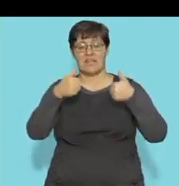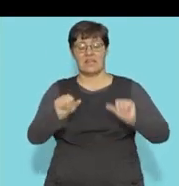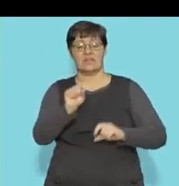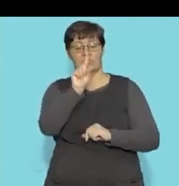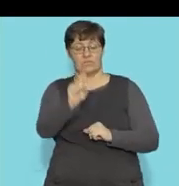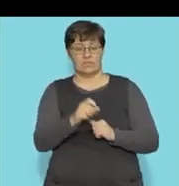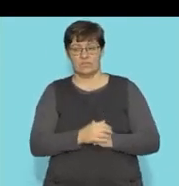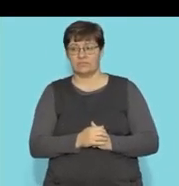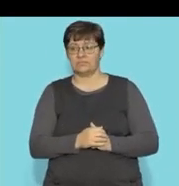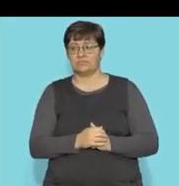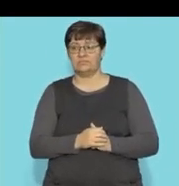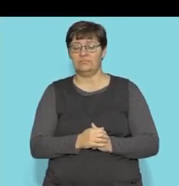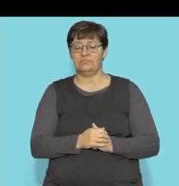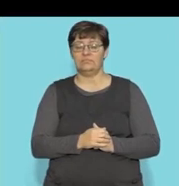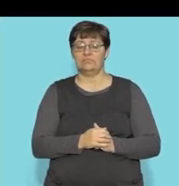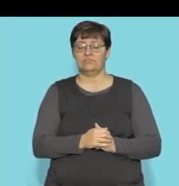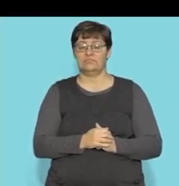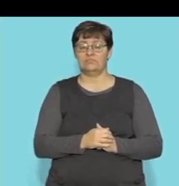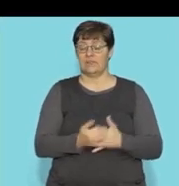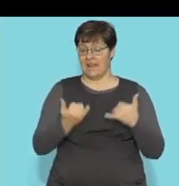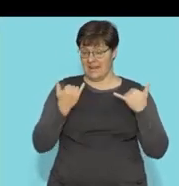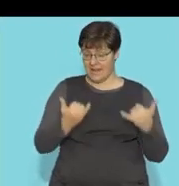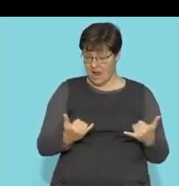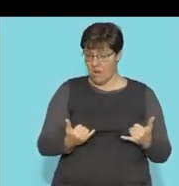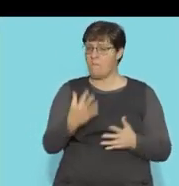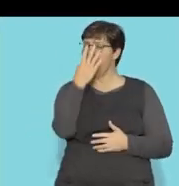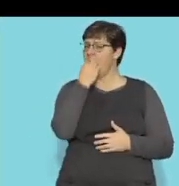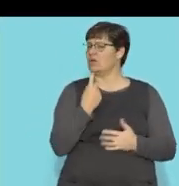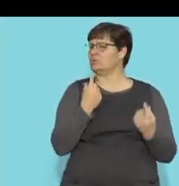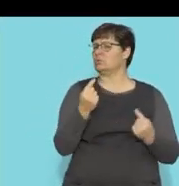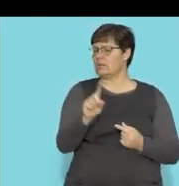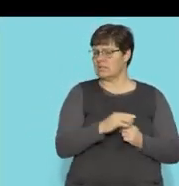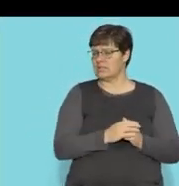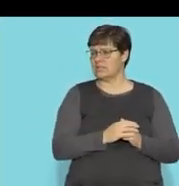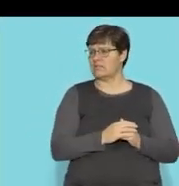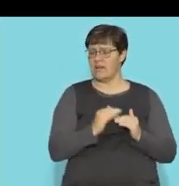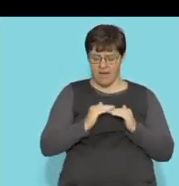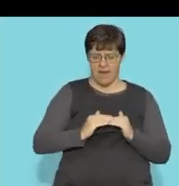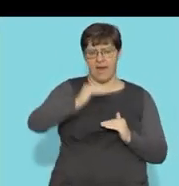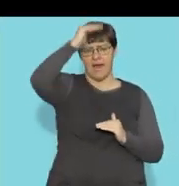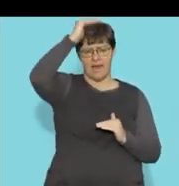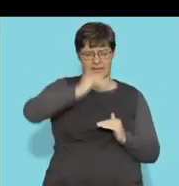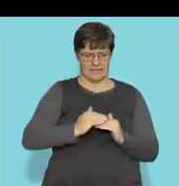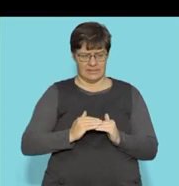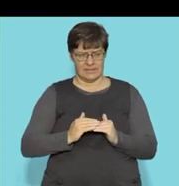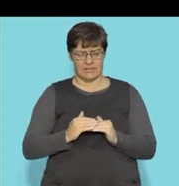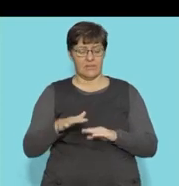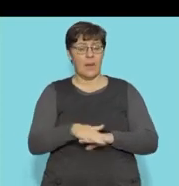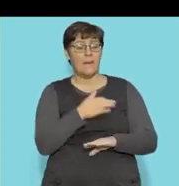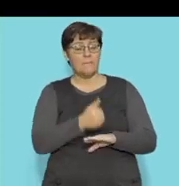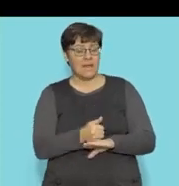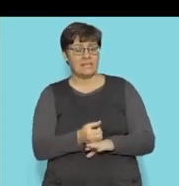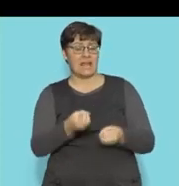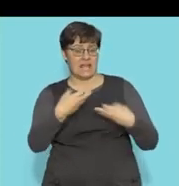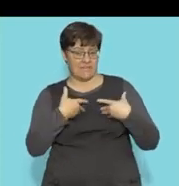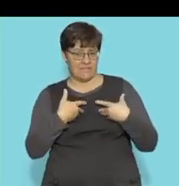next question. So now we've been asked to determine the height of the container if the area of the base